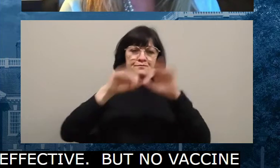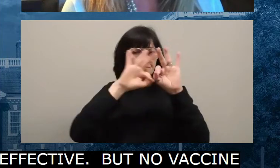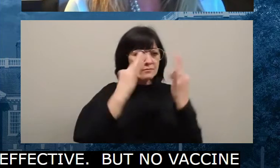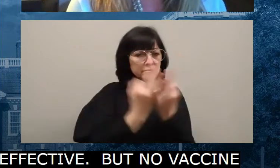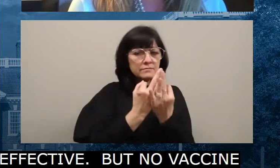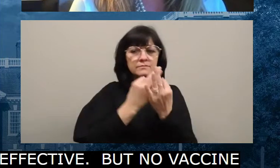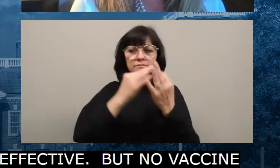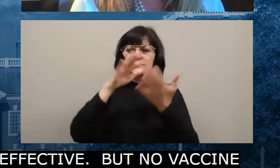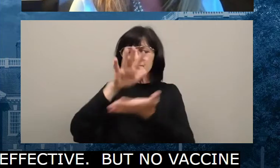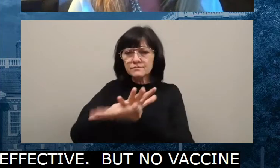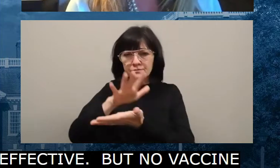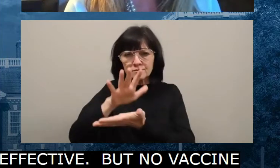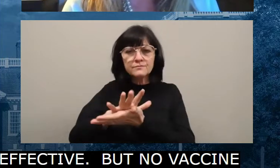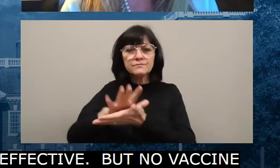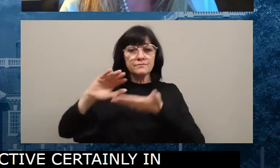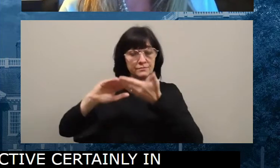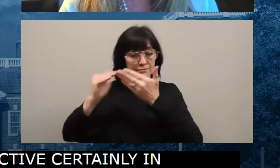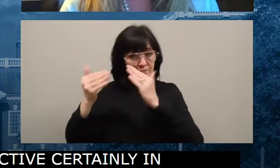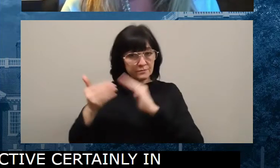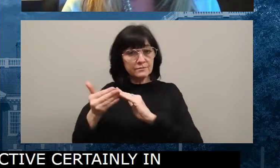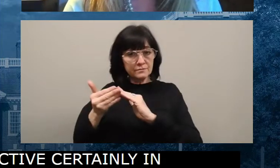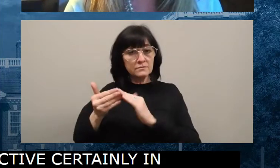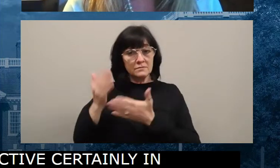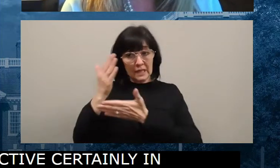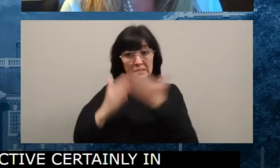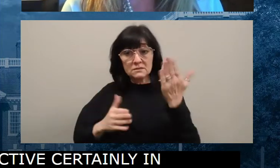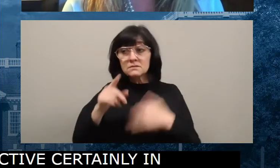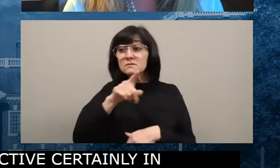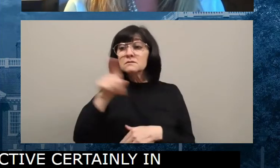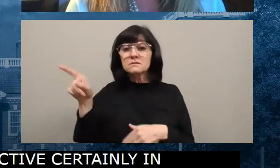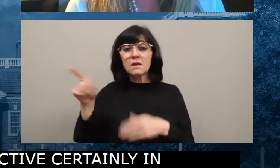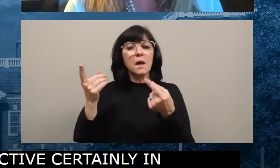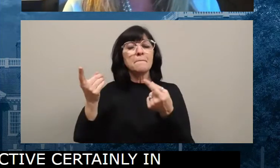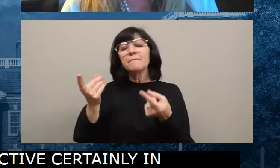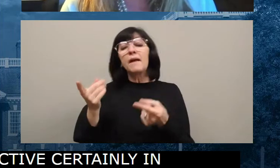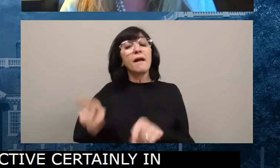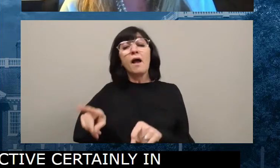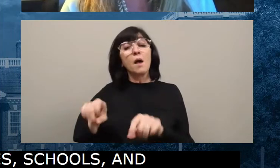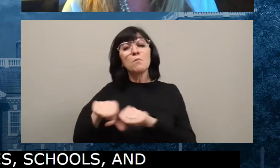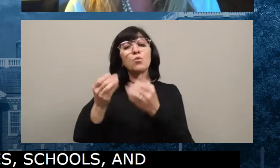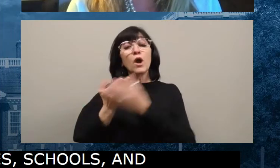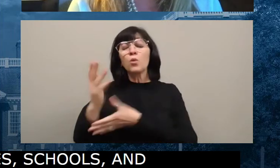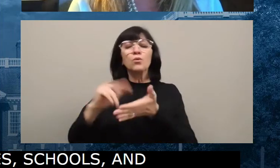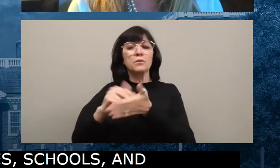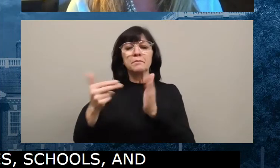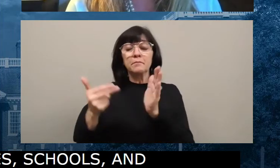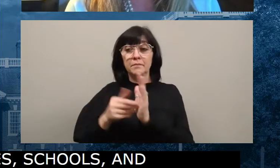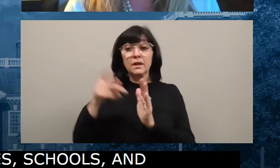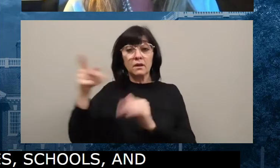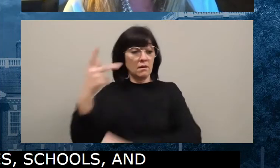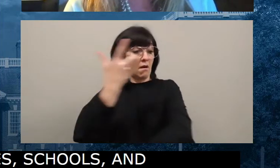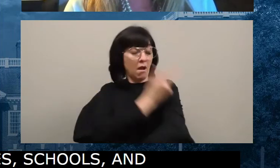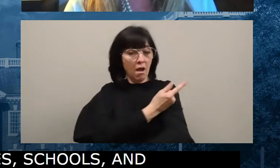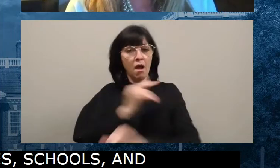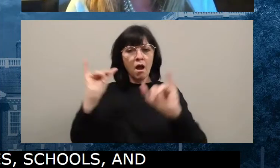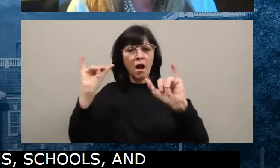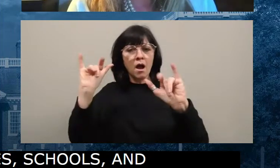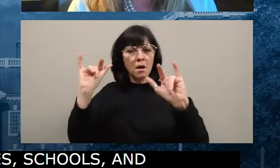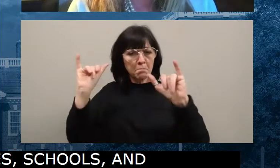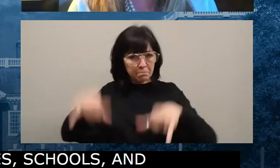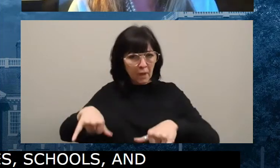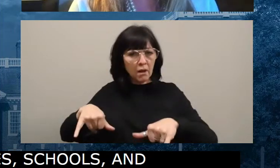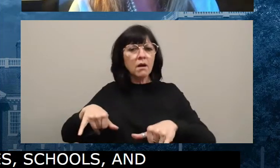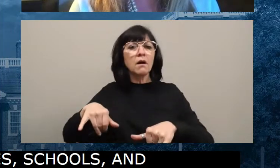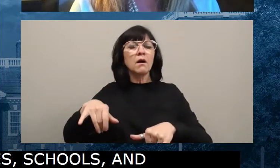communities. But we do have some breakthrough cases. We've seen 70 breakthrough cases in Delaware where someone tests